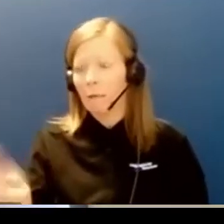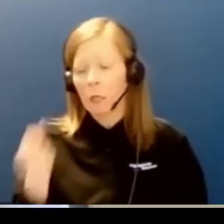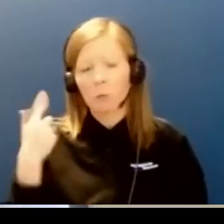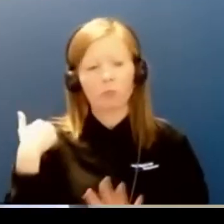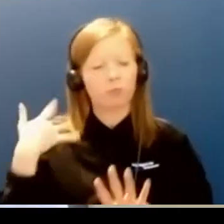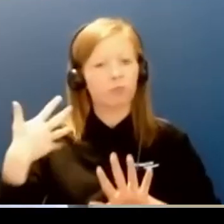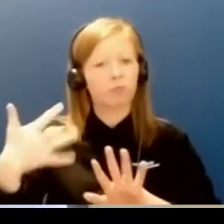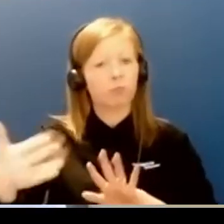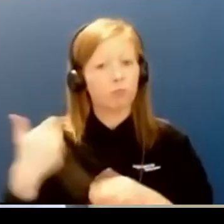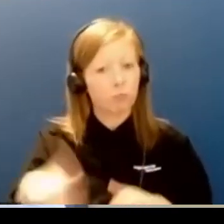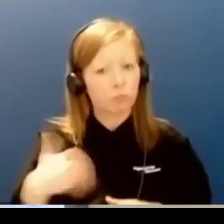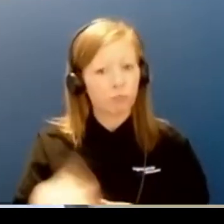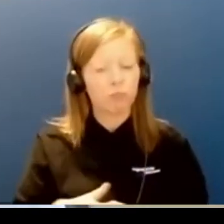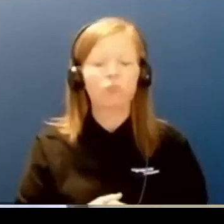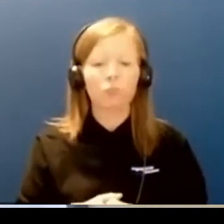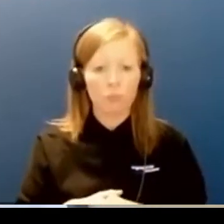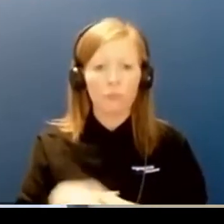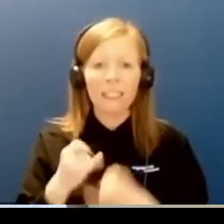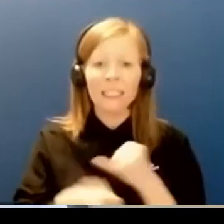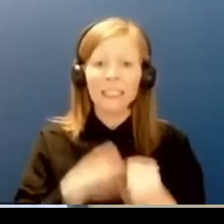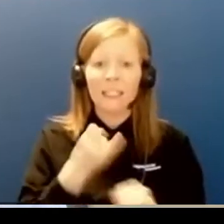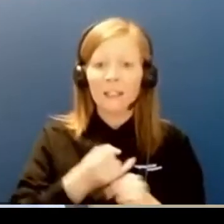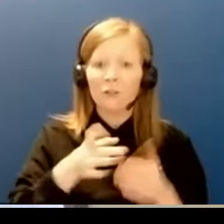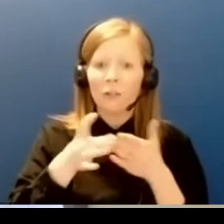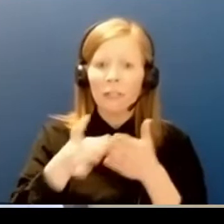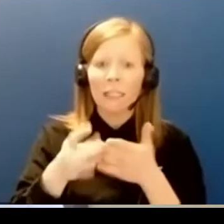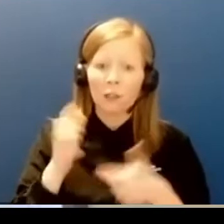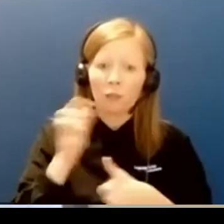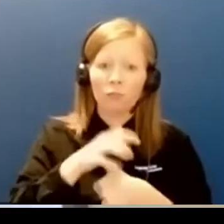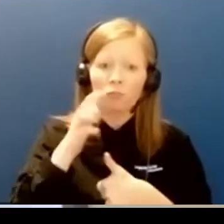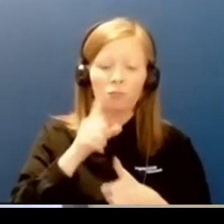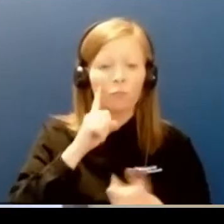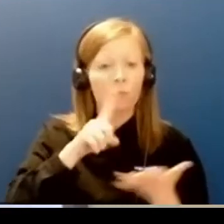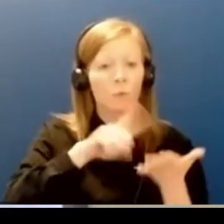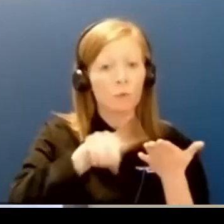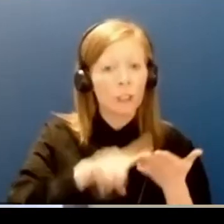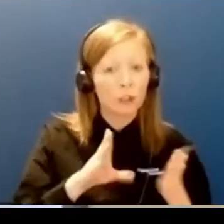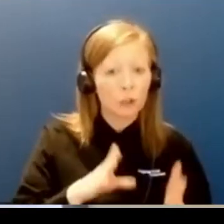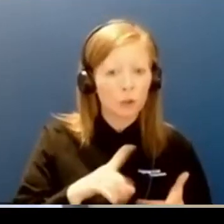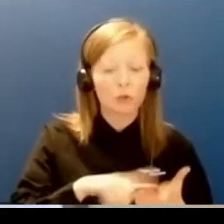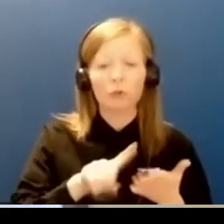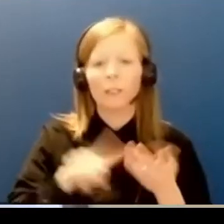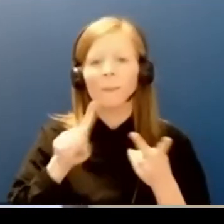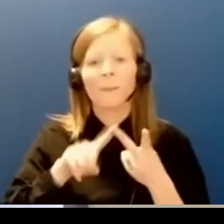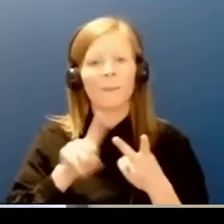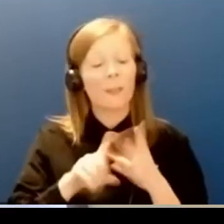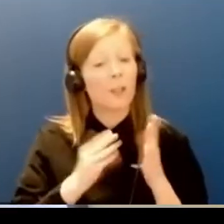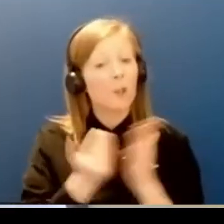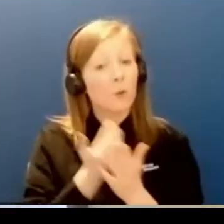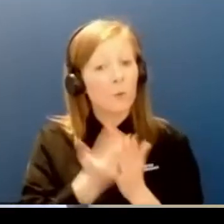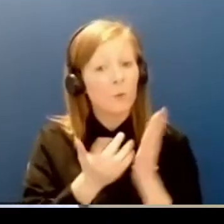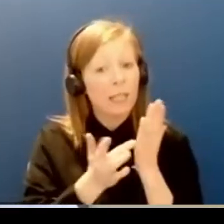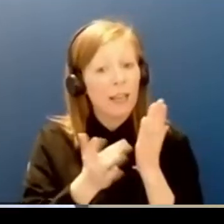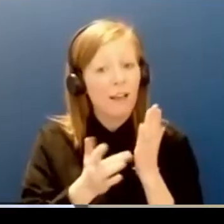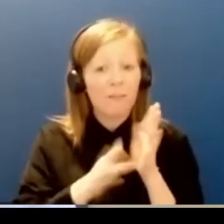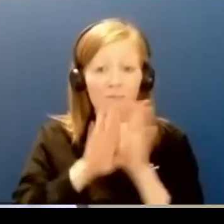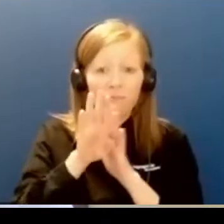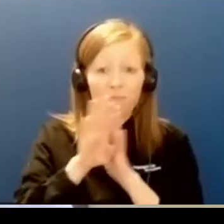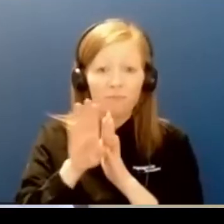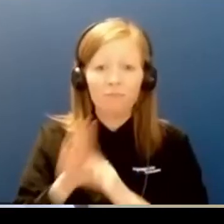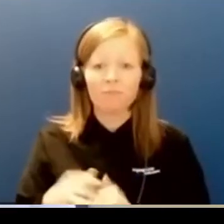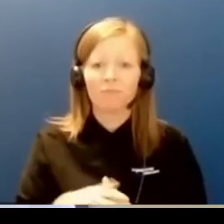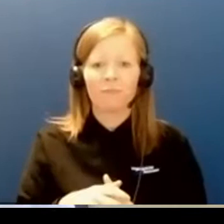an international leader in research, development of new technologies, and new patient